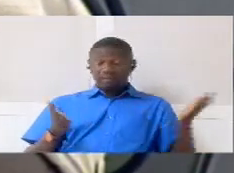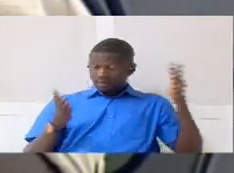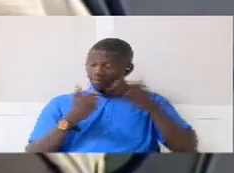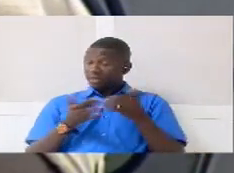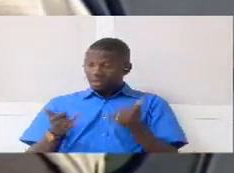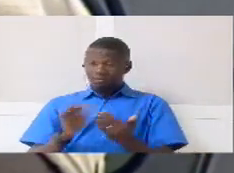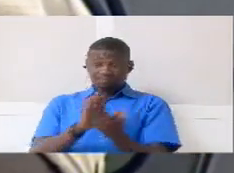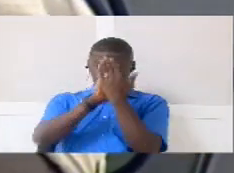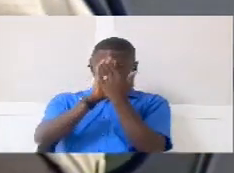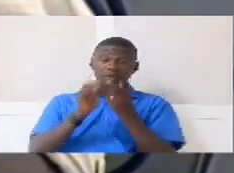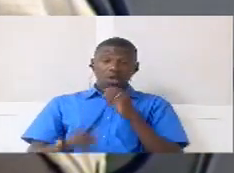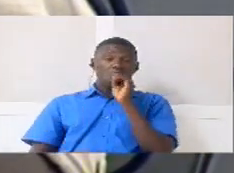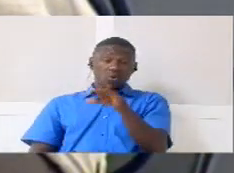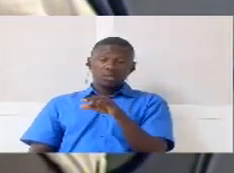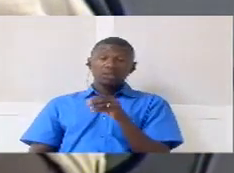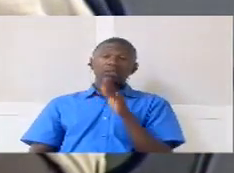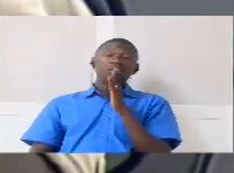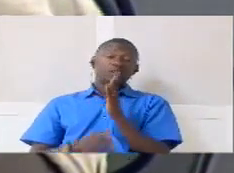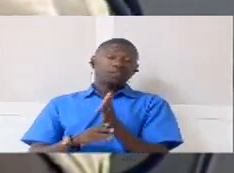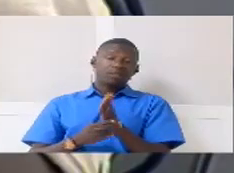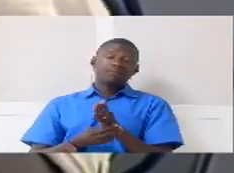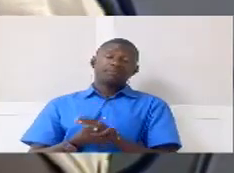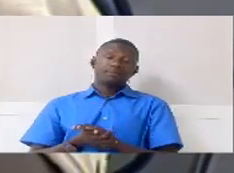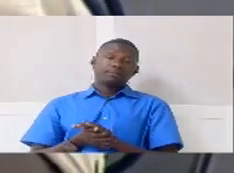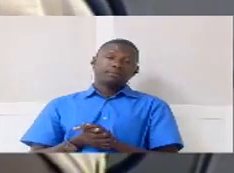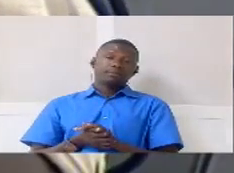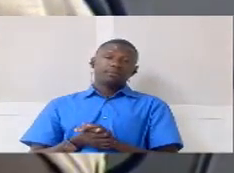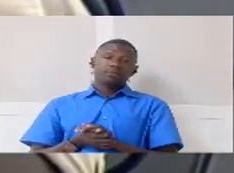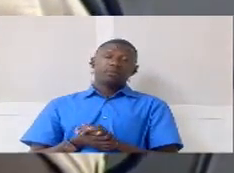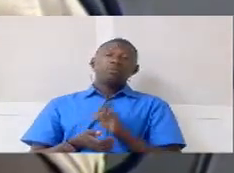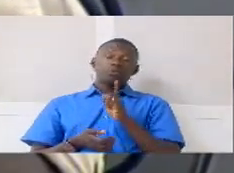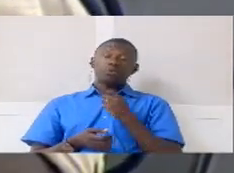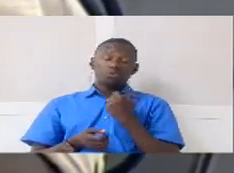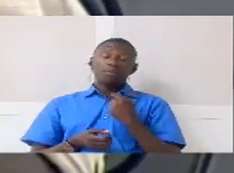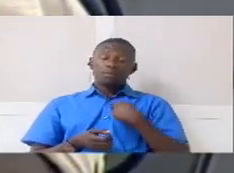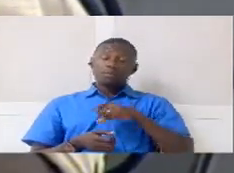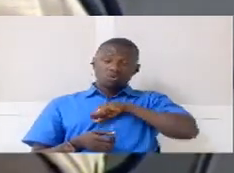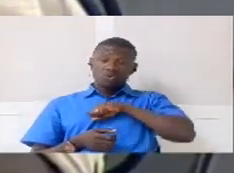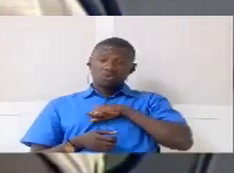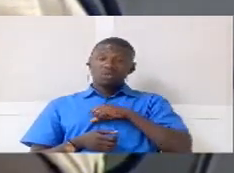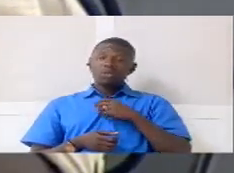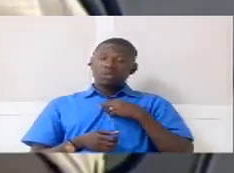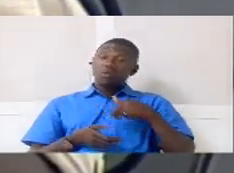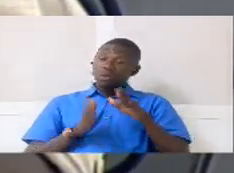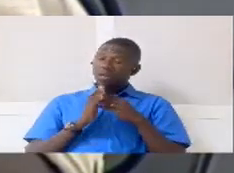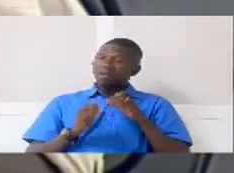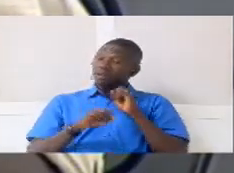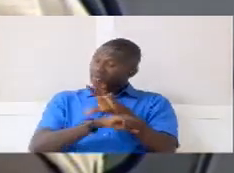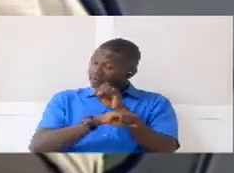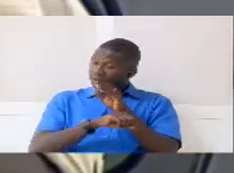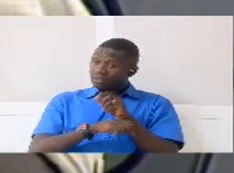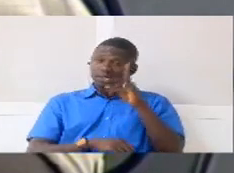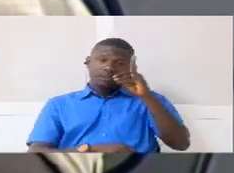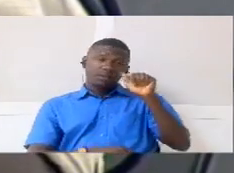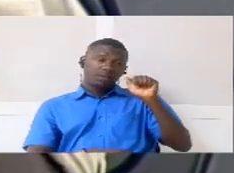were here, I would say the same. Because personally, the kind of advice I used to give him, God